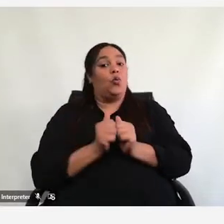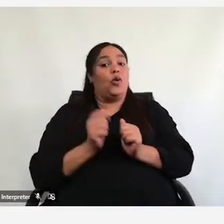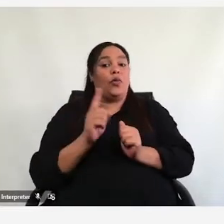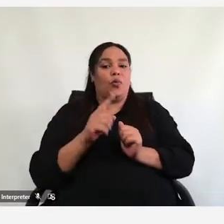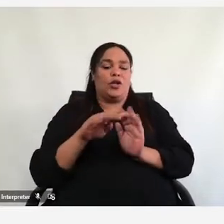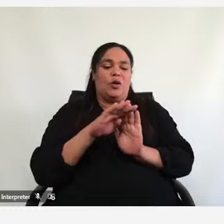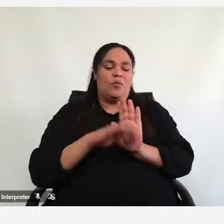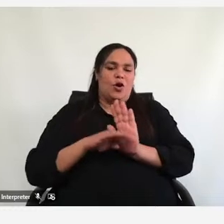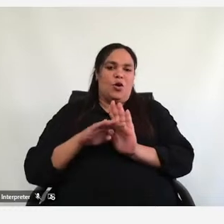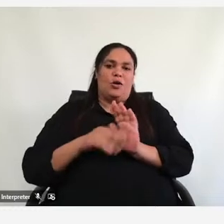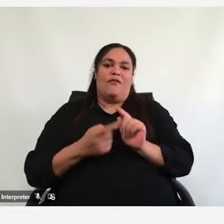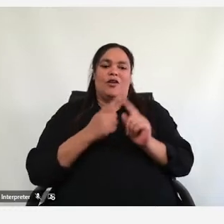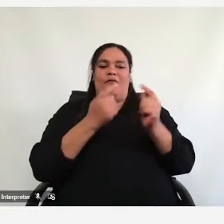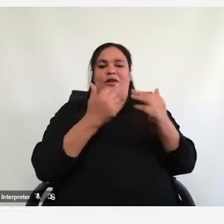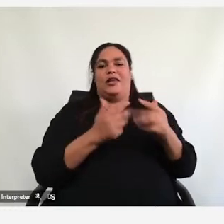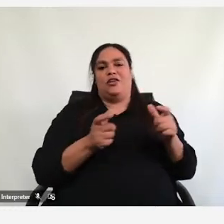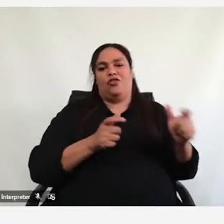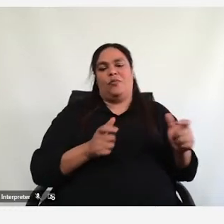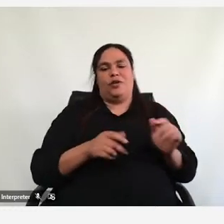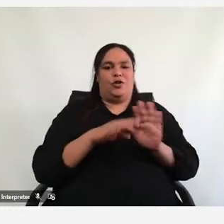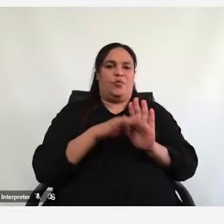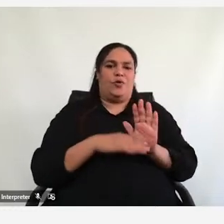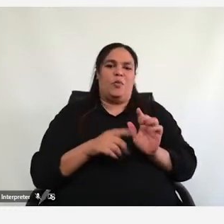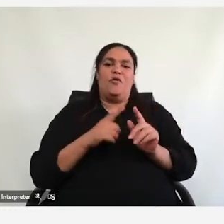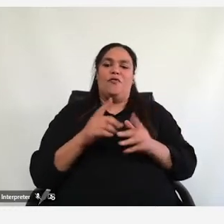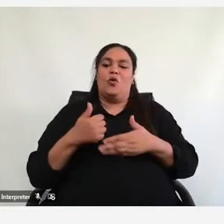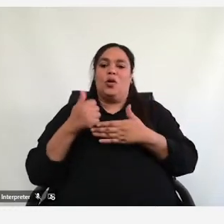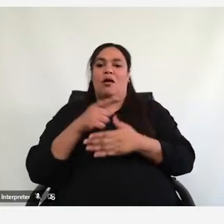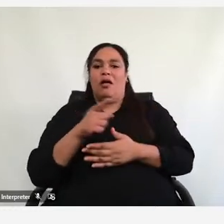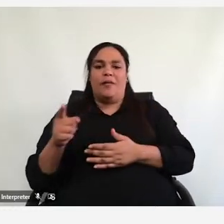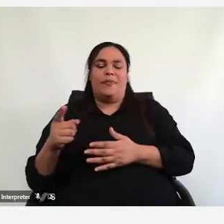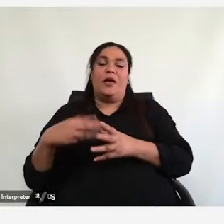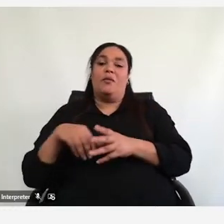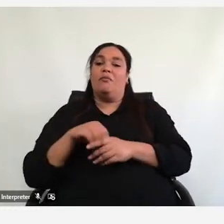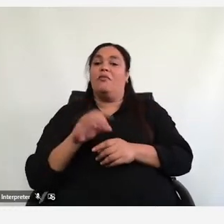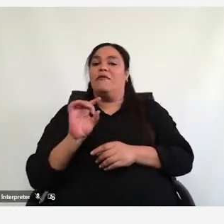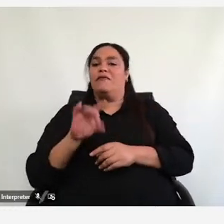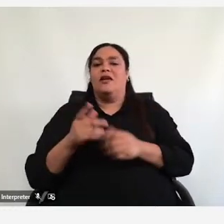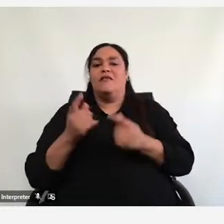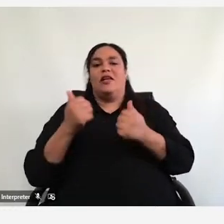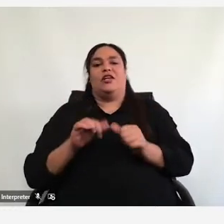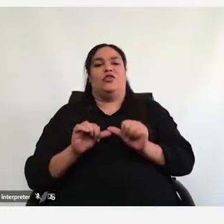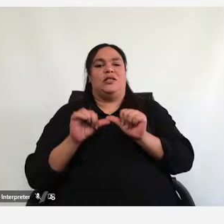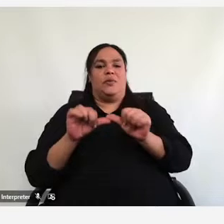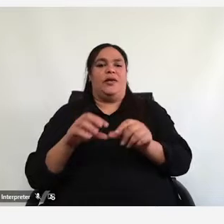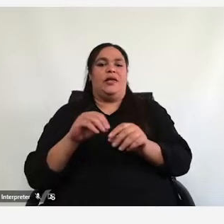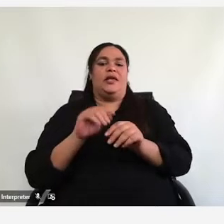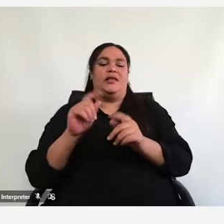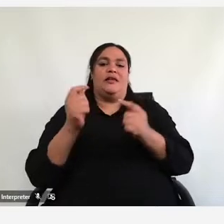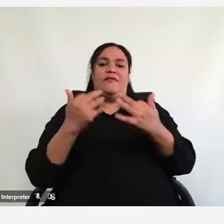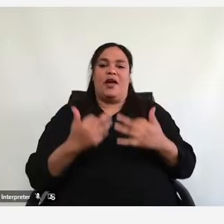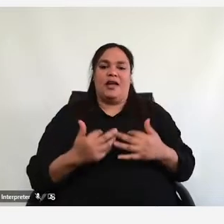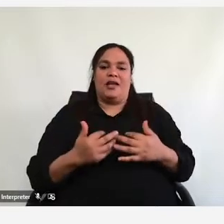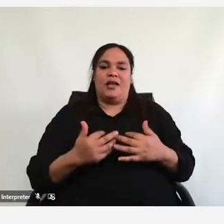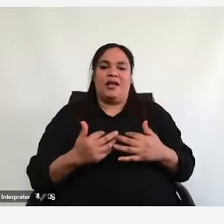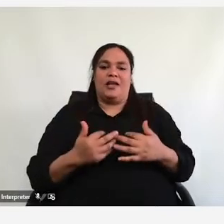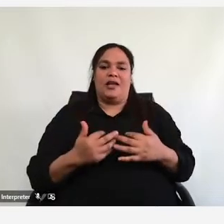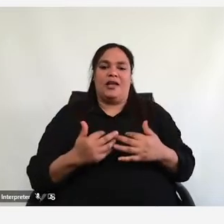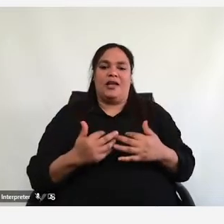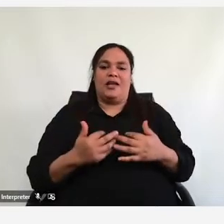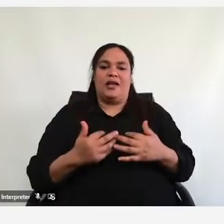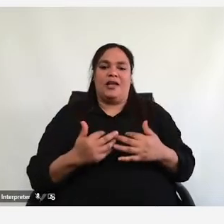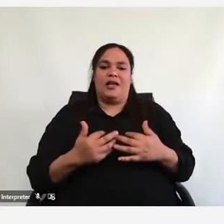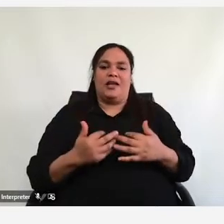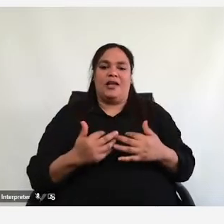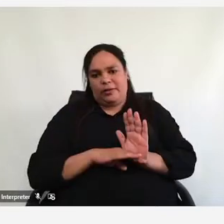programs from that financial management program to assist them with financial sustainability across their finance, energy, and water